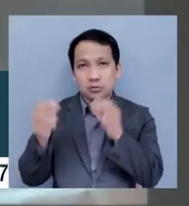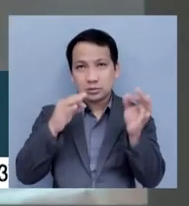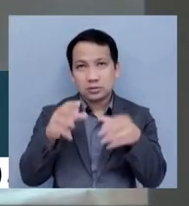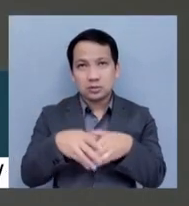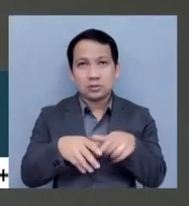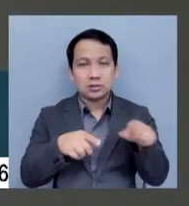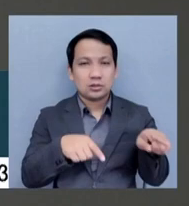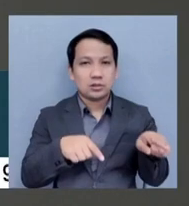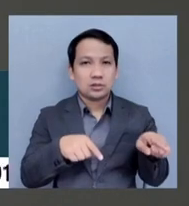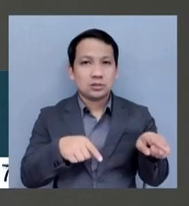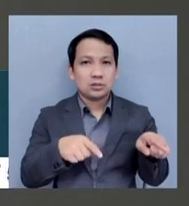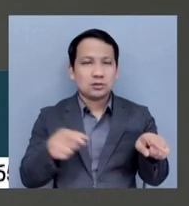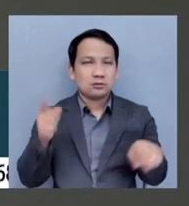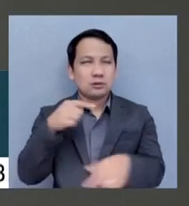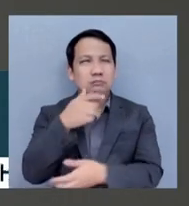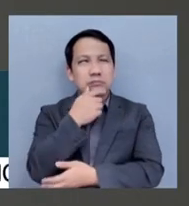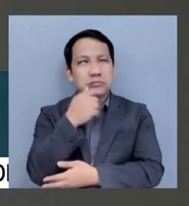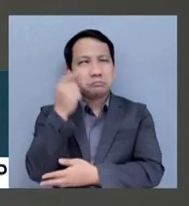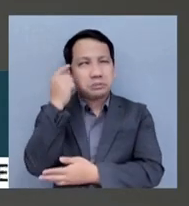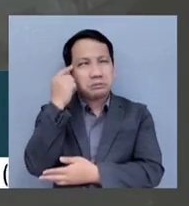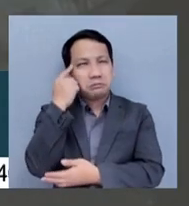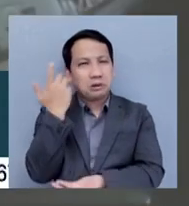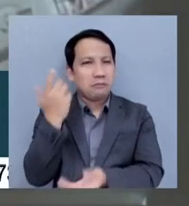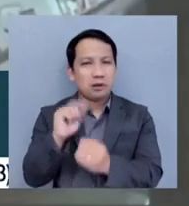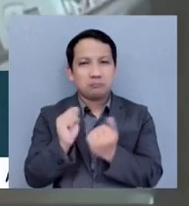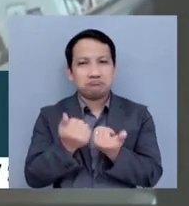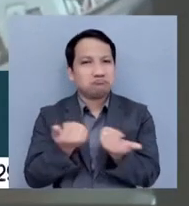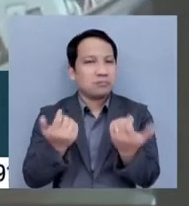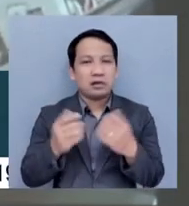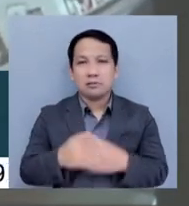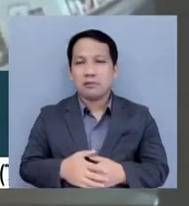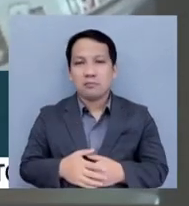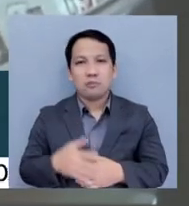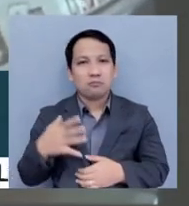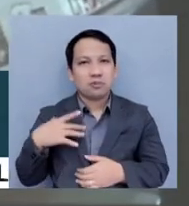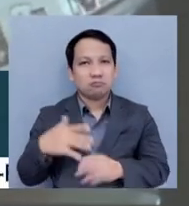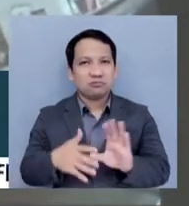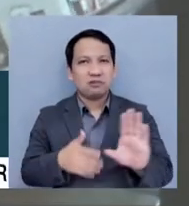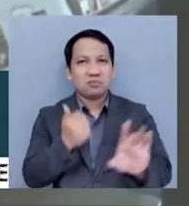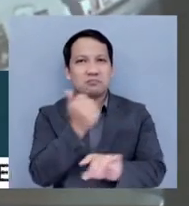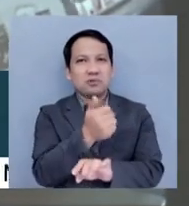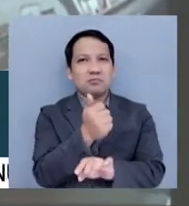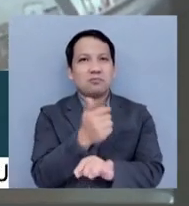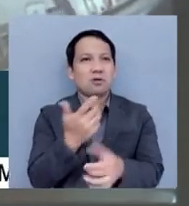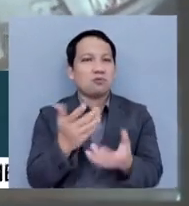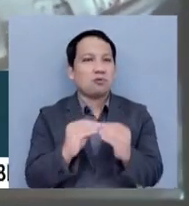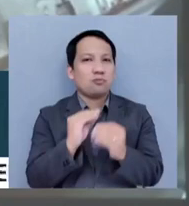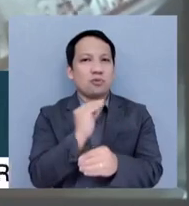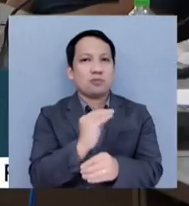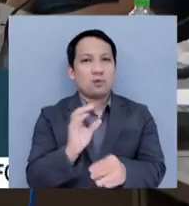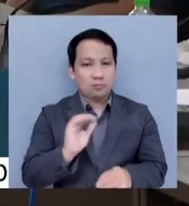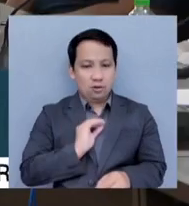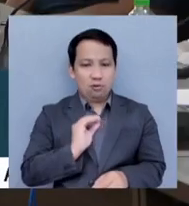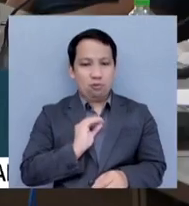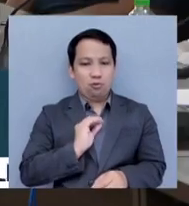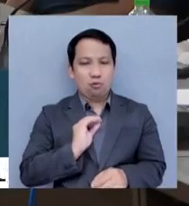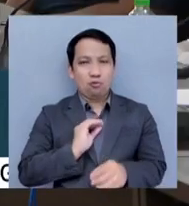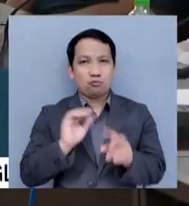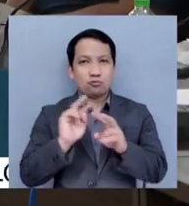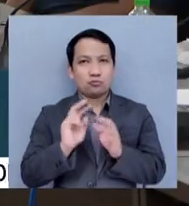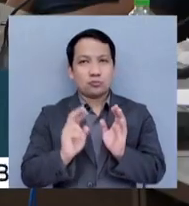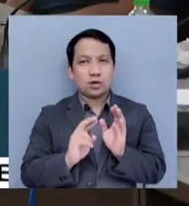nila, pag-iisipan nila. So it's up to them, but we will make our own recommendations based